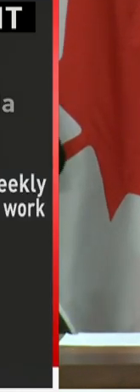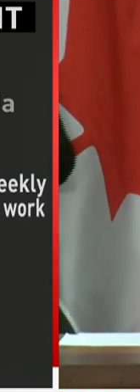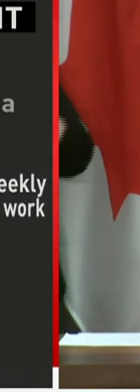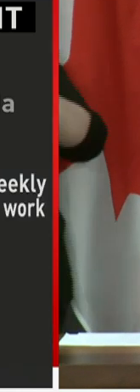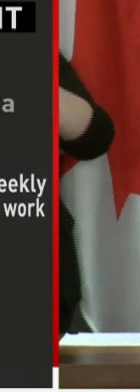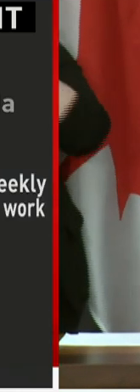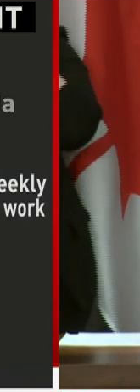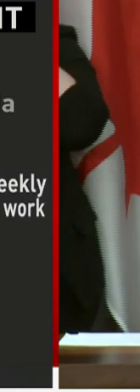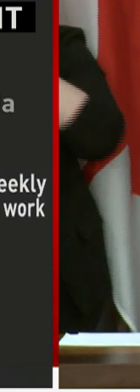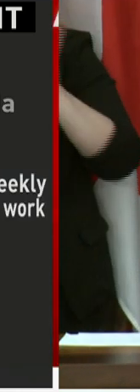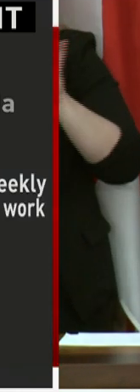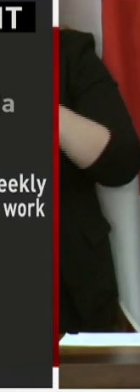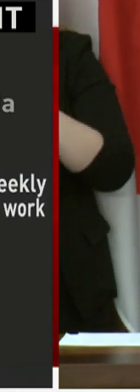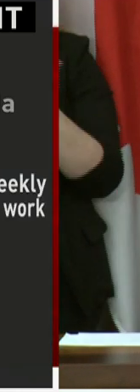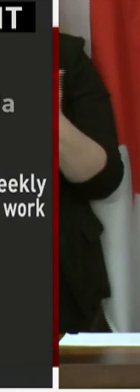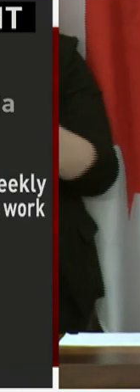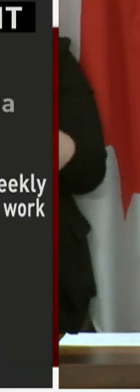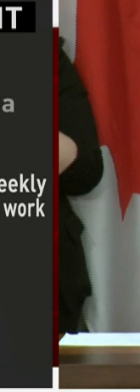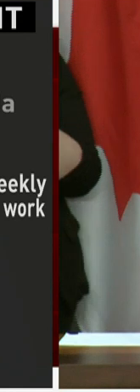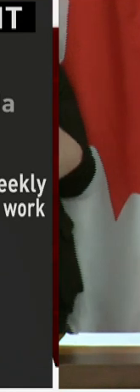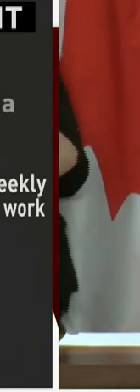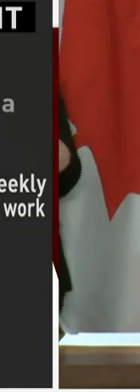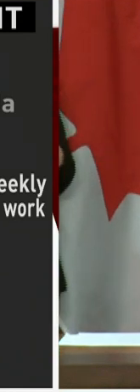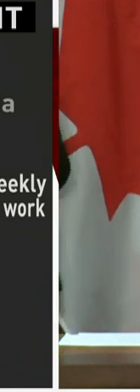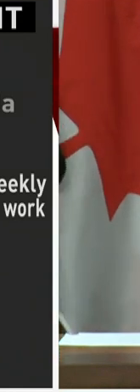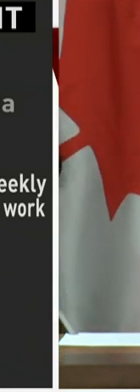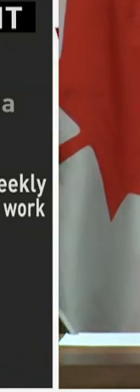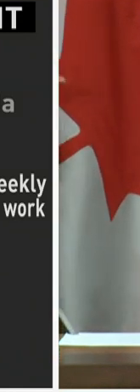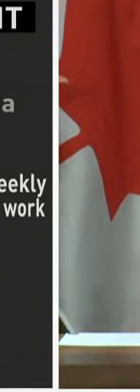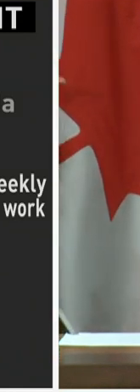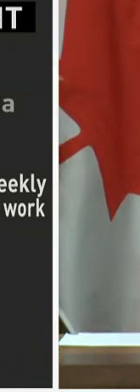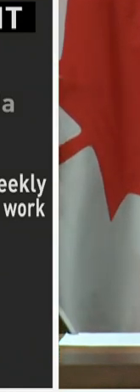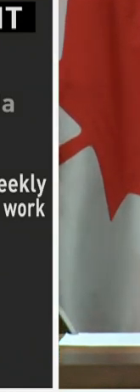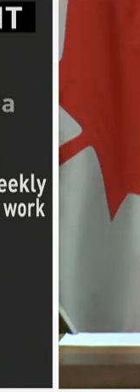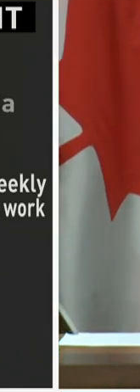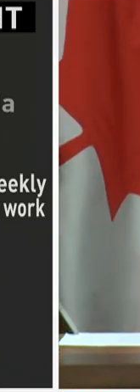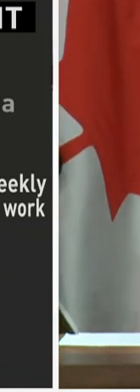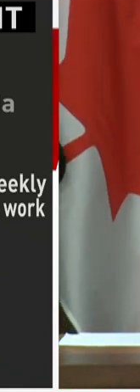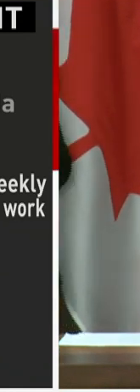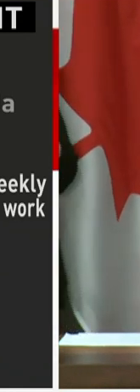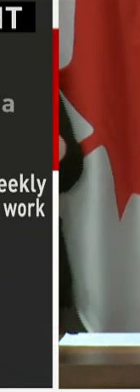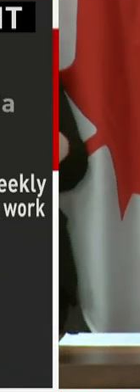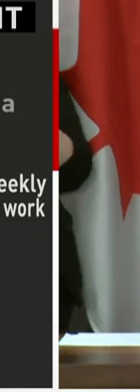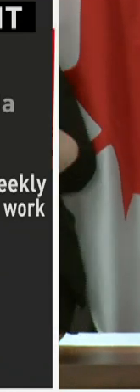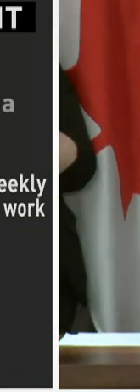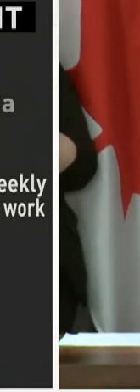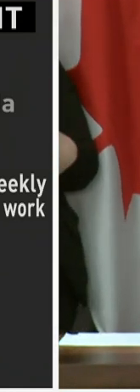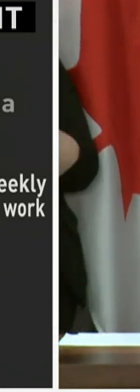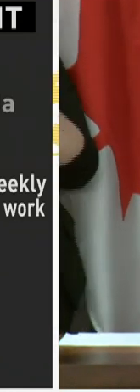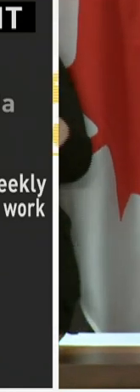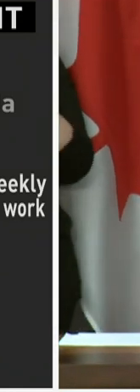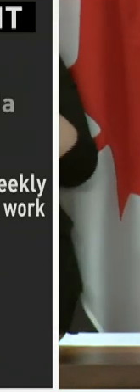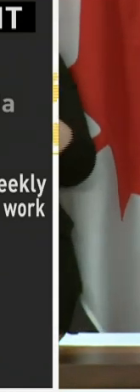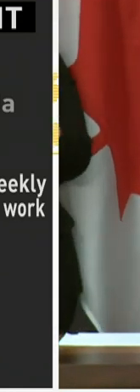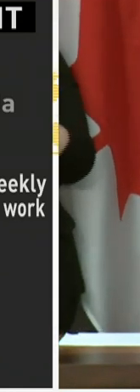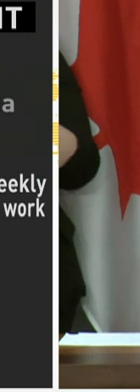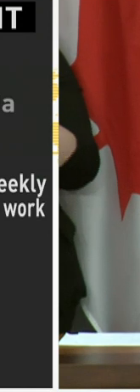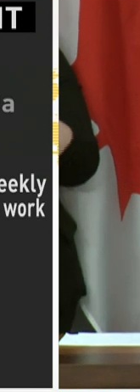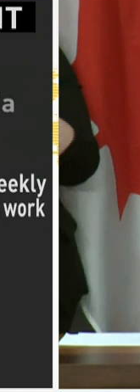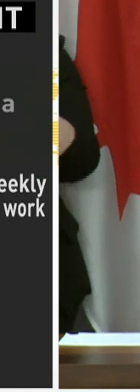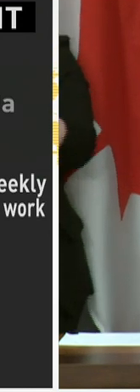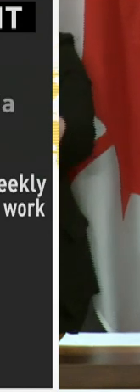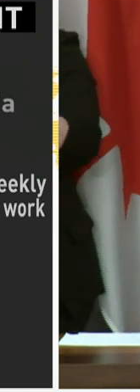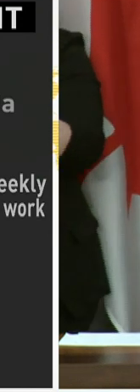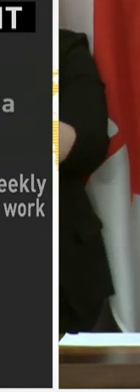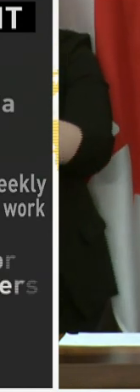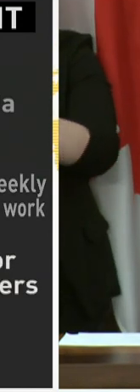home if they're not essential workers. That said, we'll allow essential workers to go back and forth. We'll allow for commerce to continue because